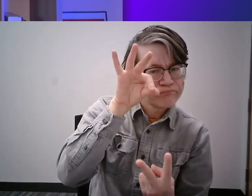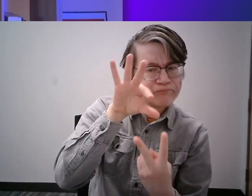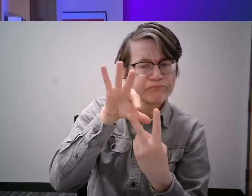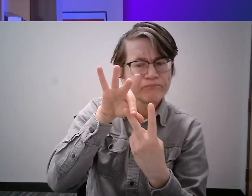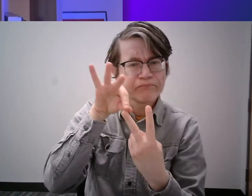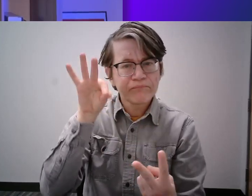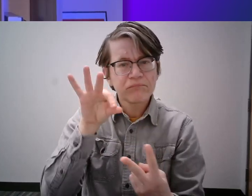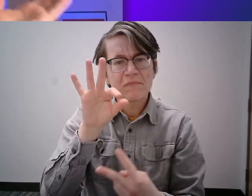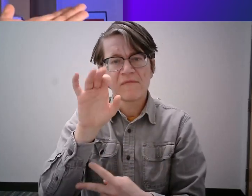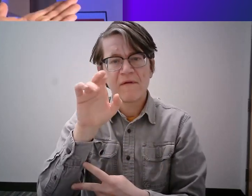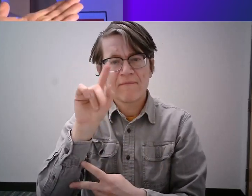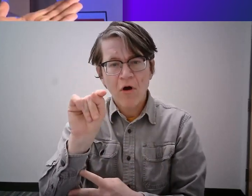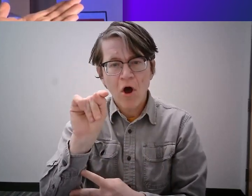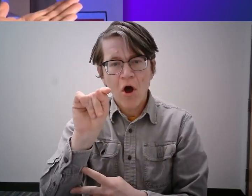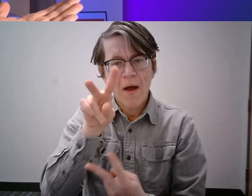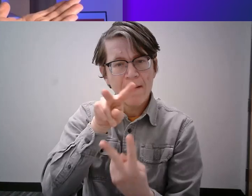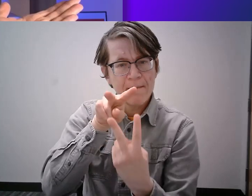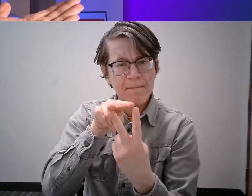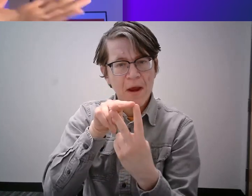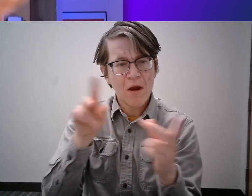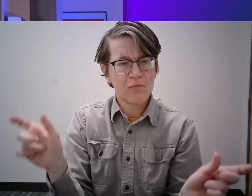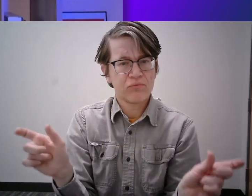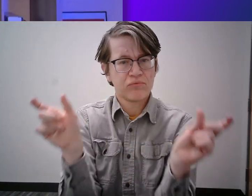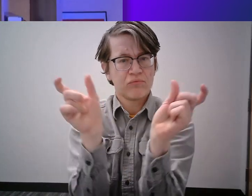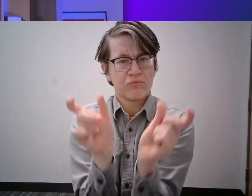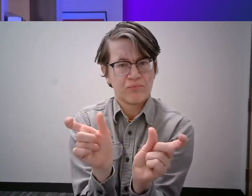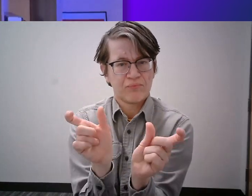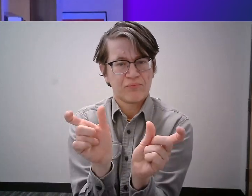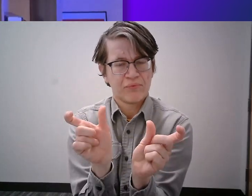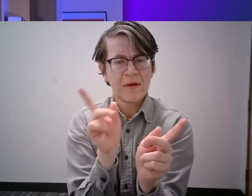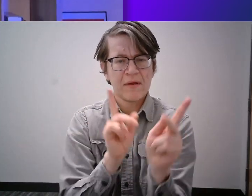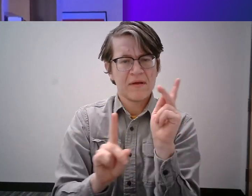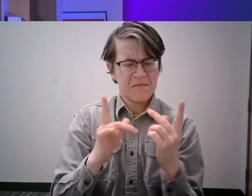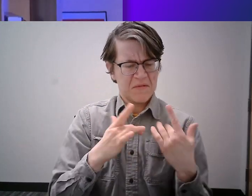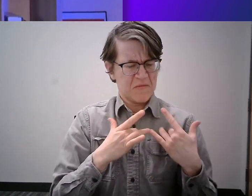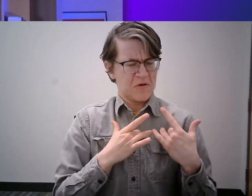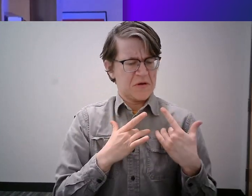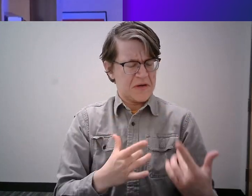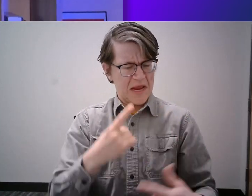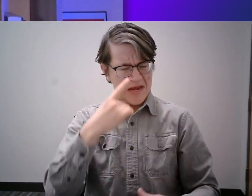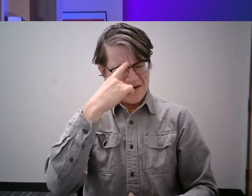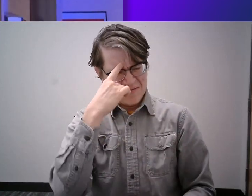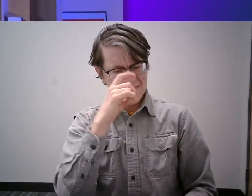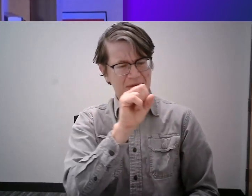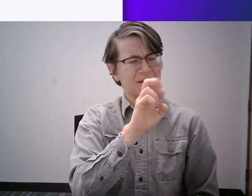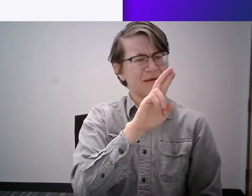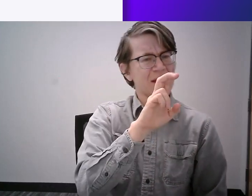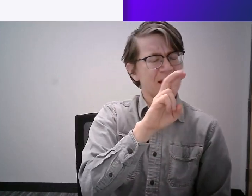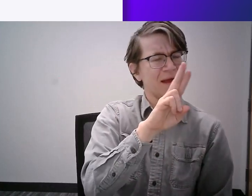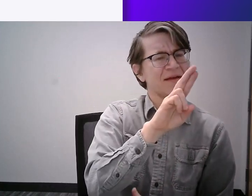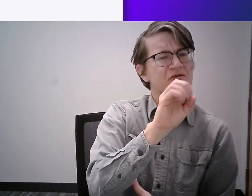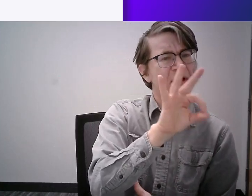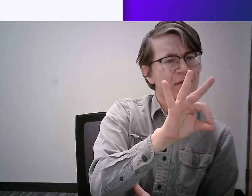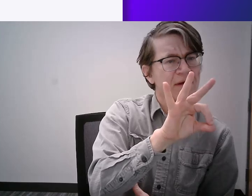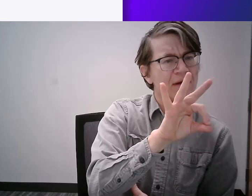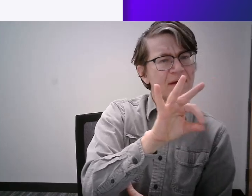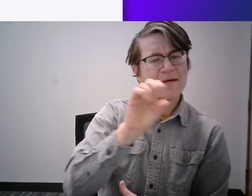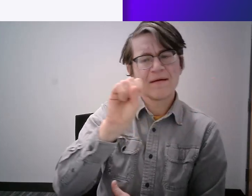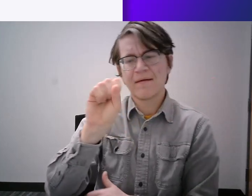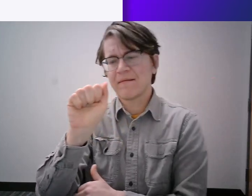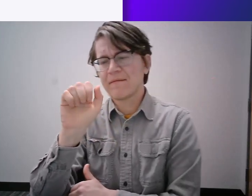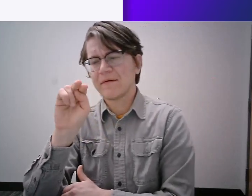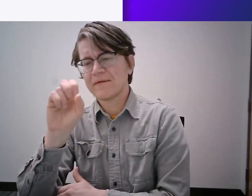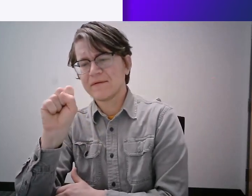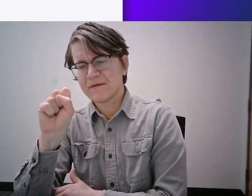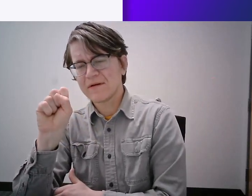a sans and a serif typeface. But does this really always work? For example, when you look at Source